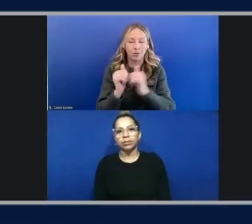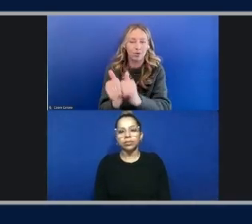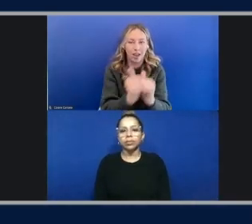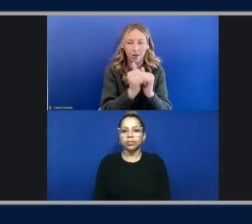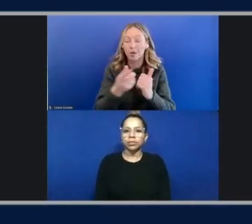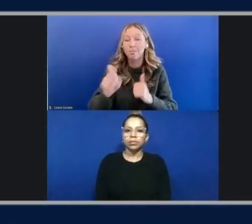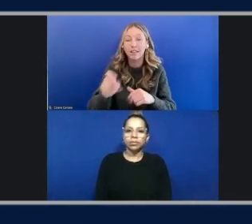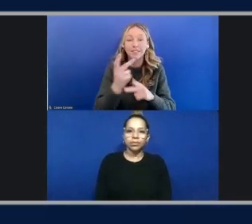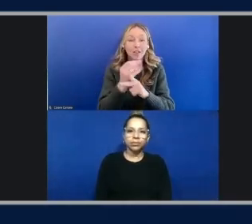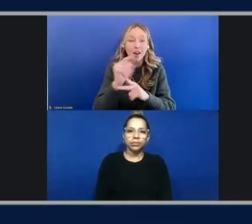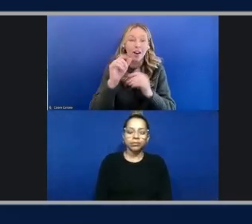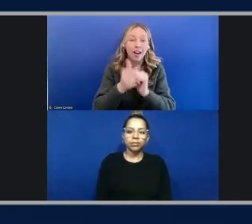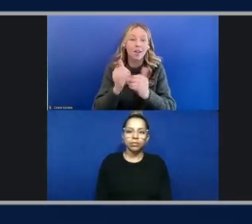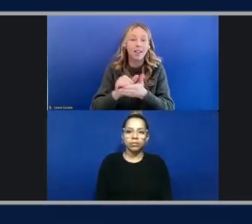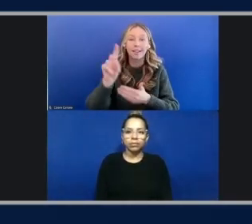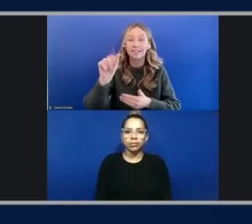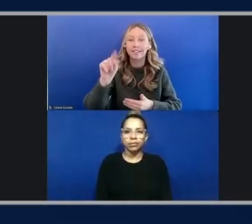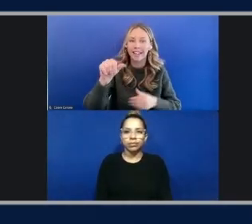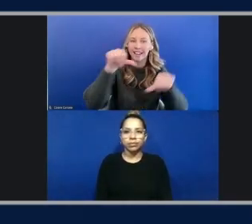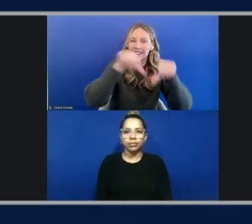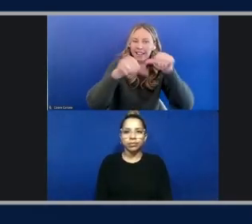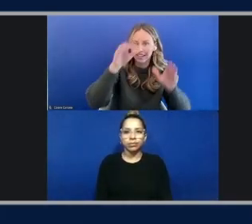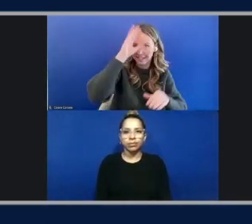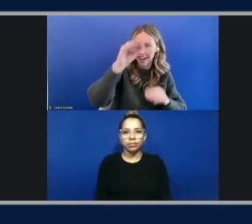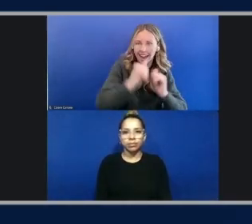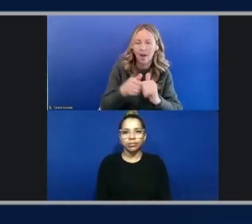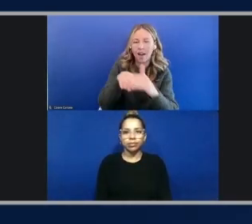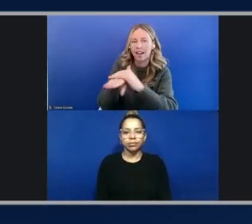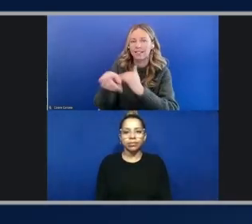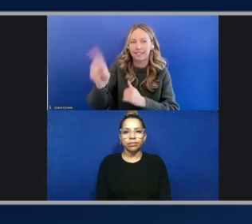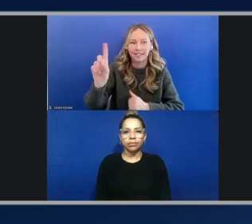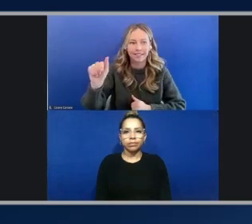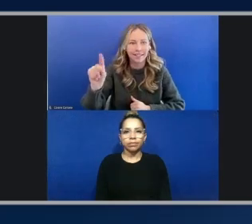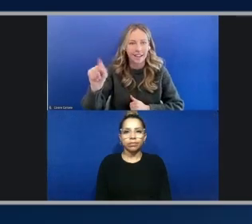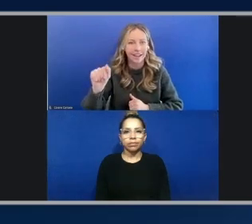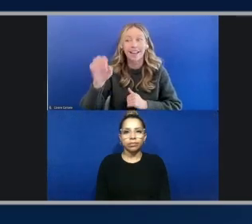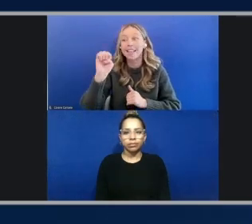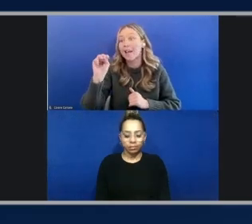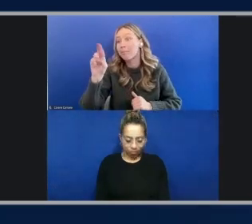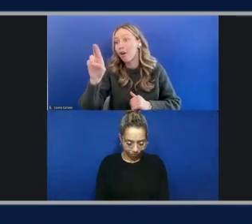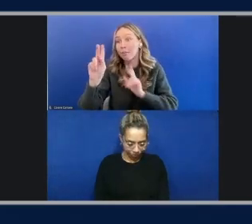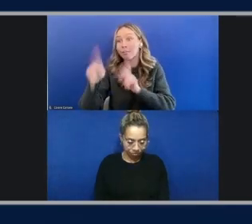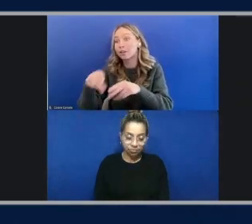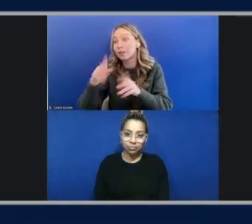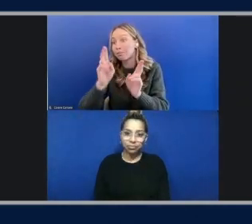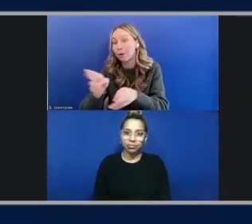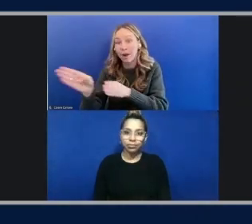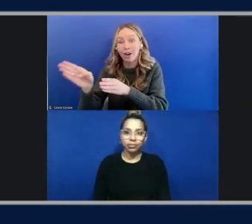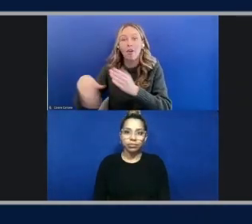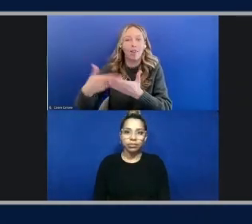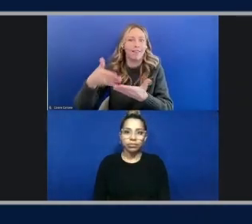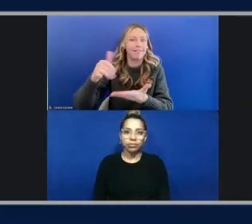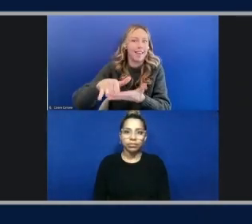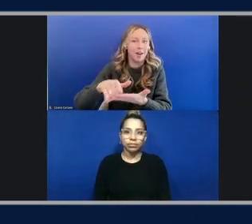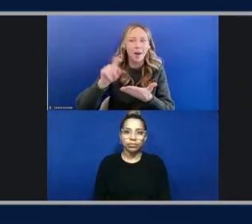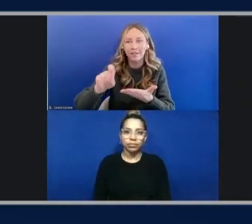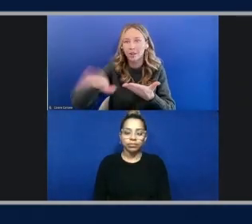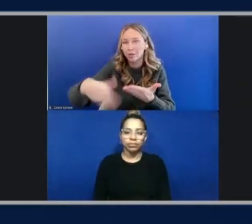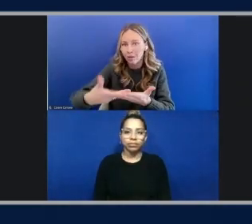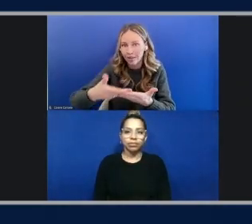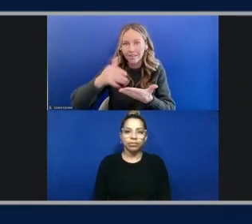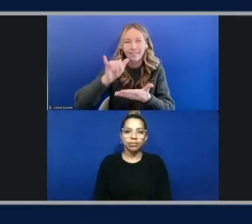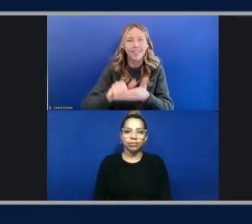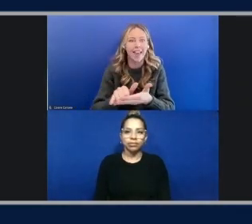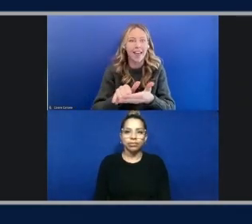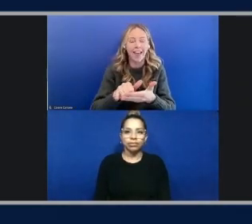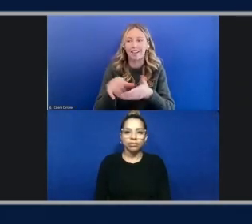figure out how the data science guy gets access to the data that the EMR guy prepared and everything. And you need to do all that